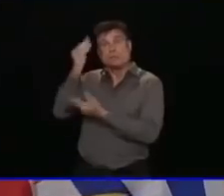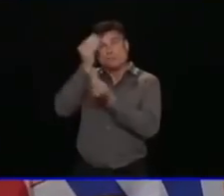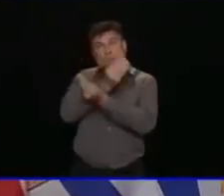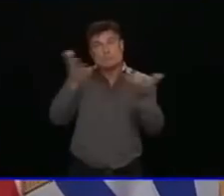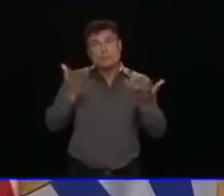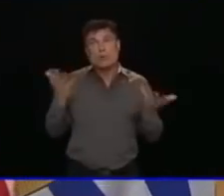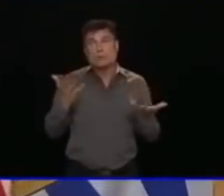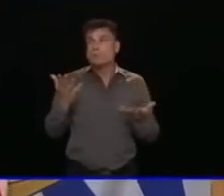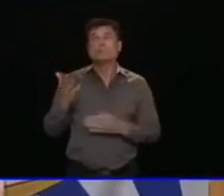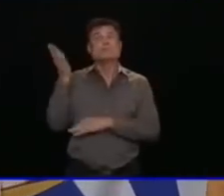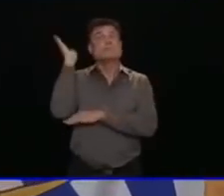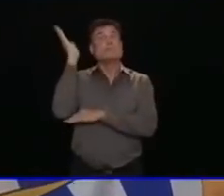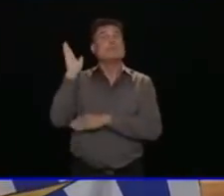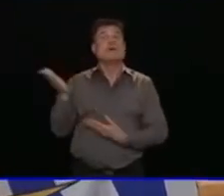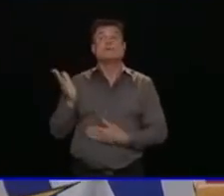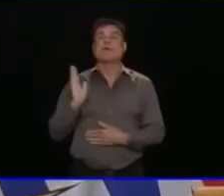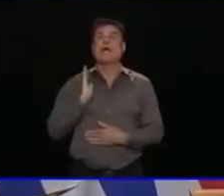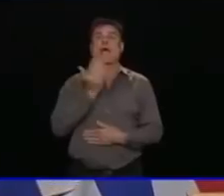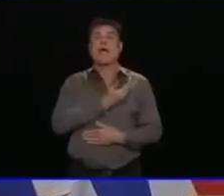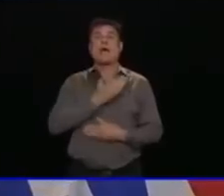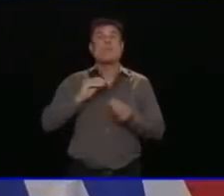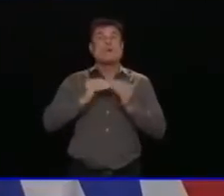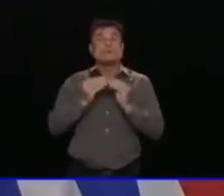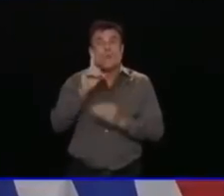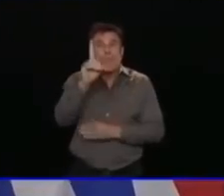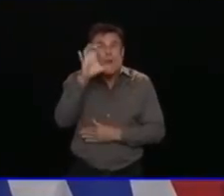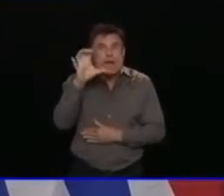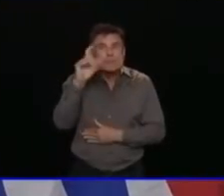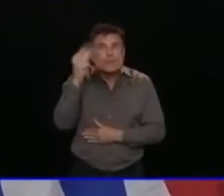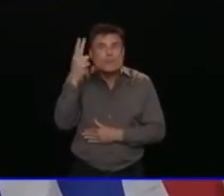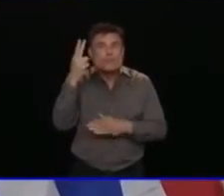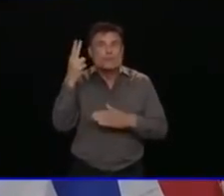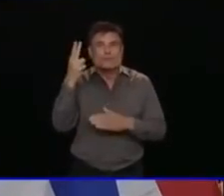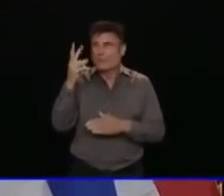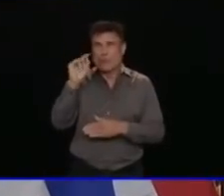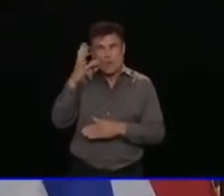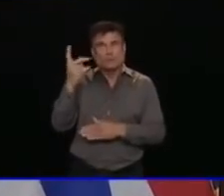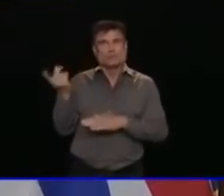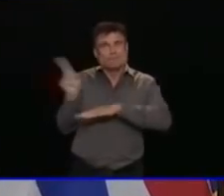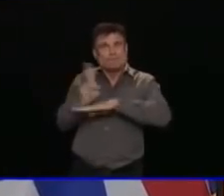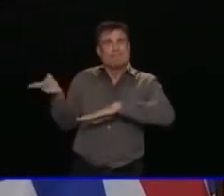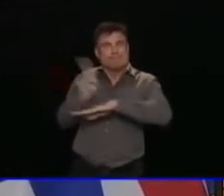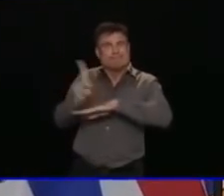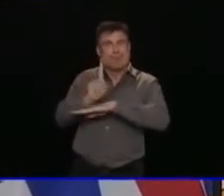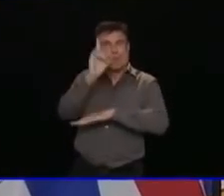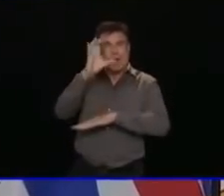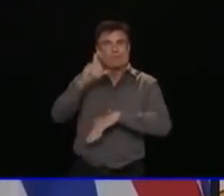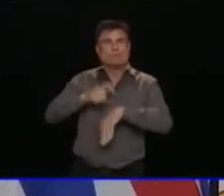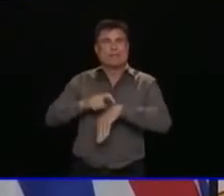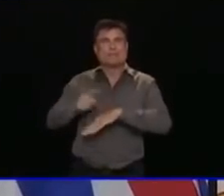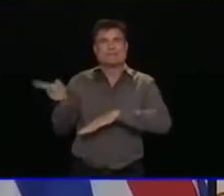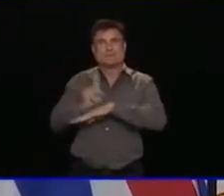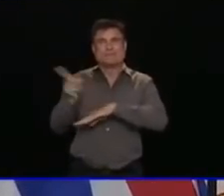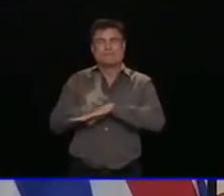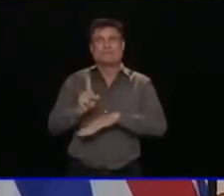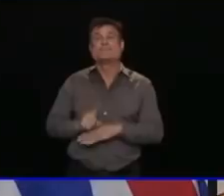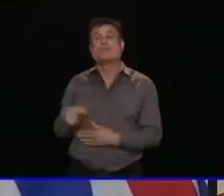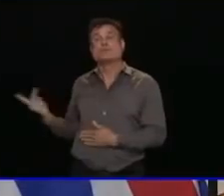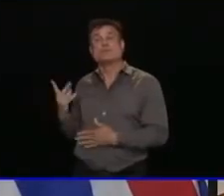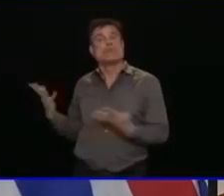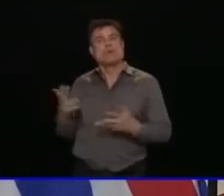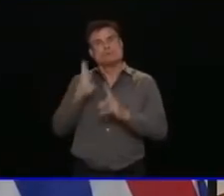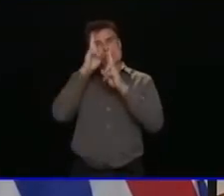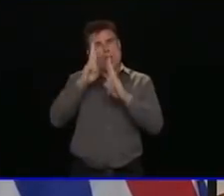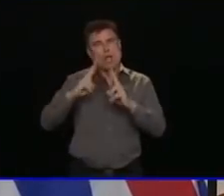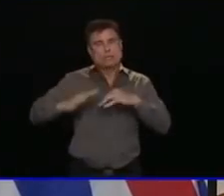So that's quite a few. We want to acknowledge that we're on the territory of the Lekwungen-speaking people of the Songhees and the